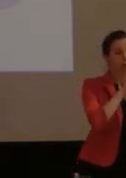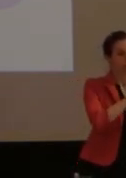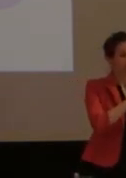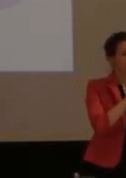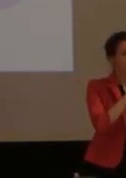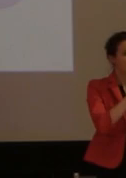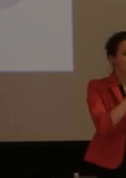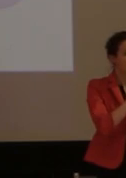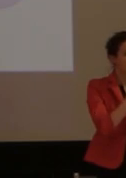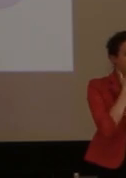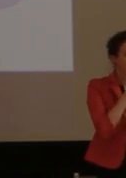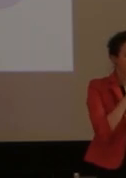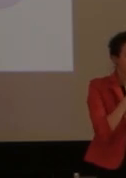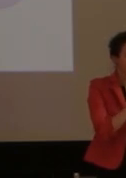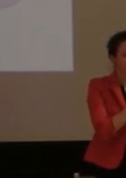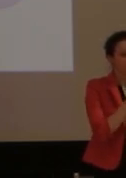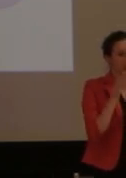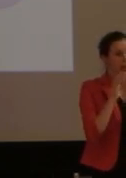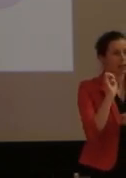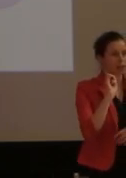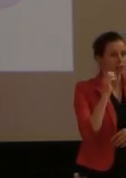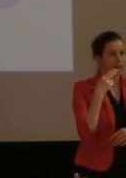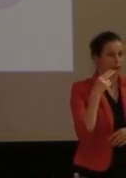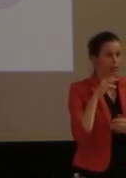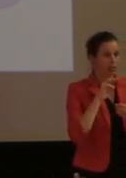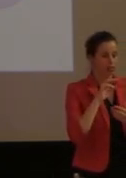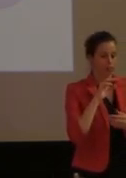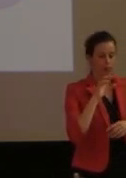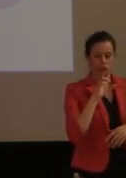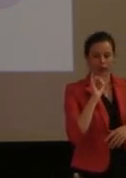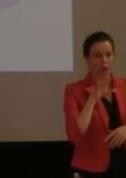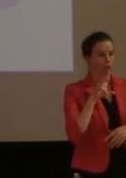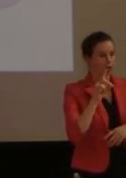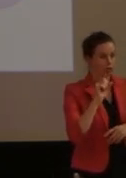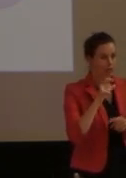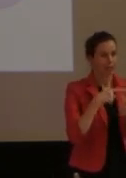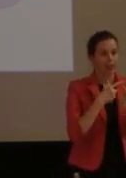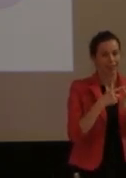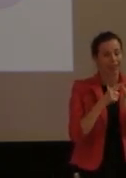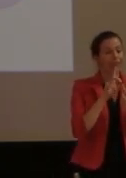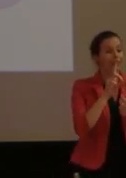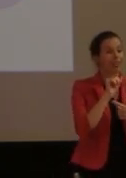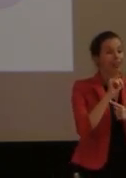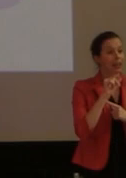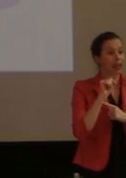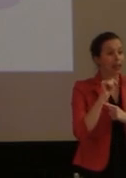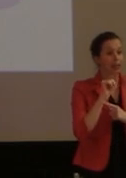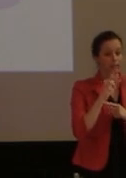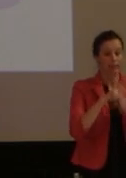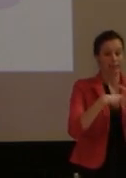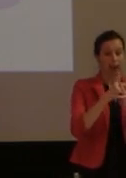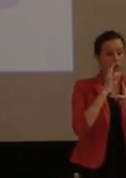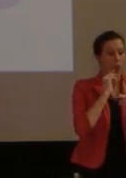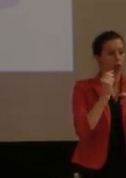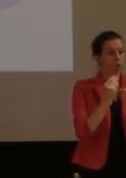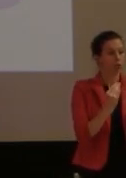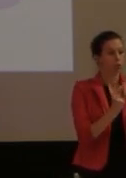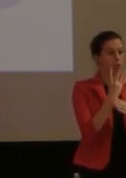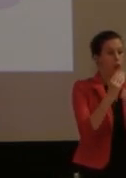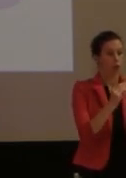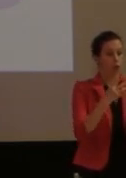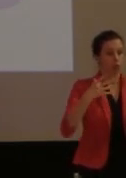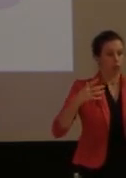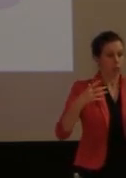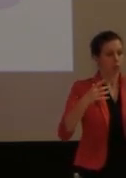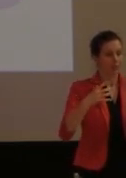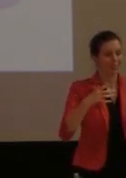just mentioned, electronic health records, physical measurements, and biosamples. The data types will grow and expand